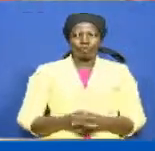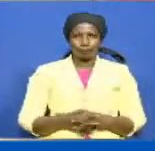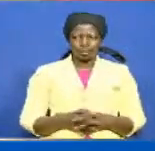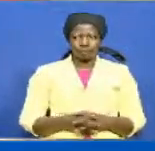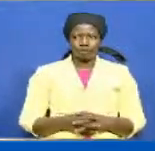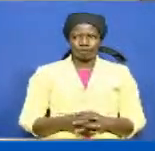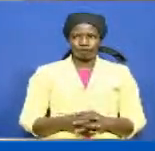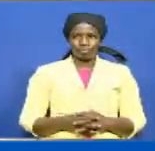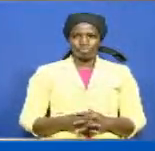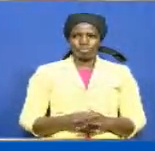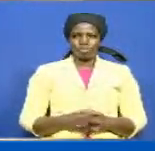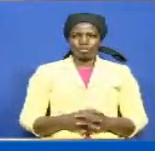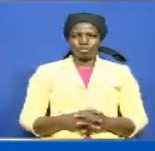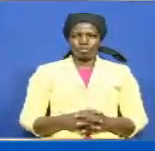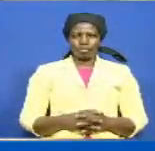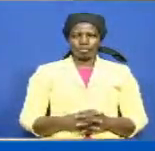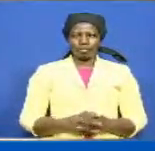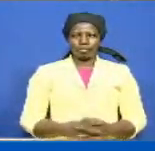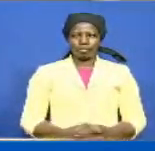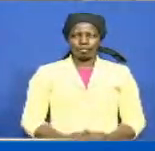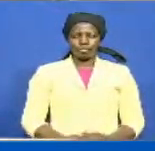Yeah.